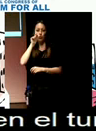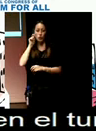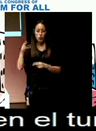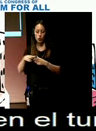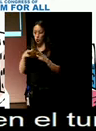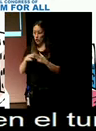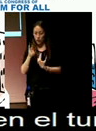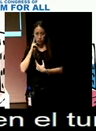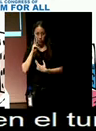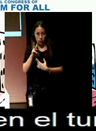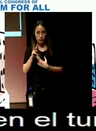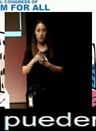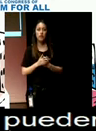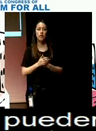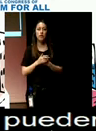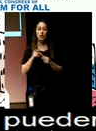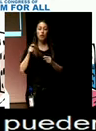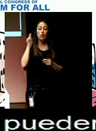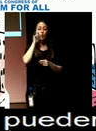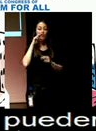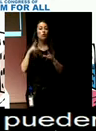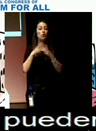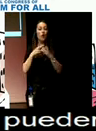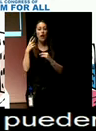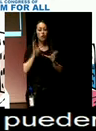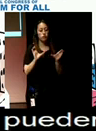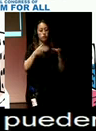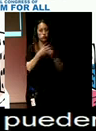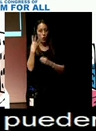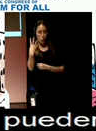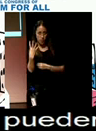target groups. Now, within the Commission itself,